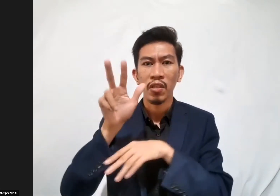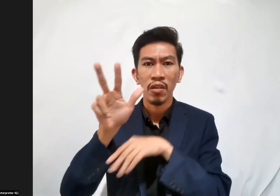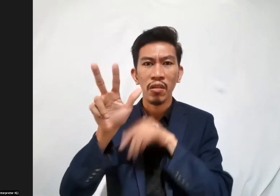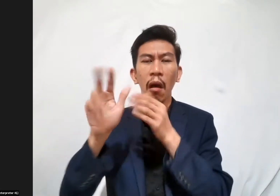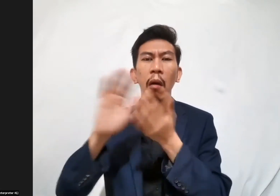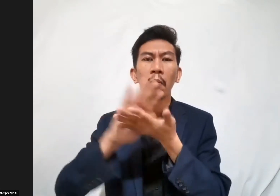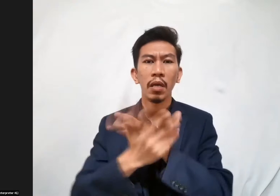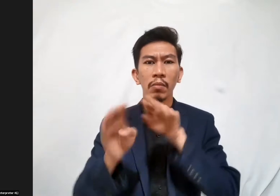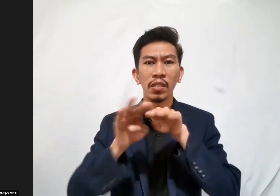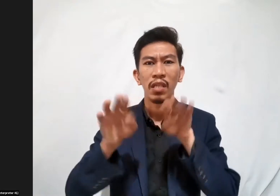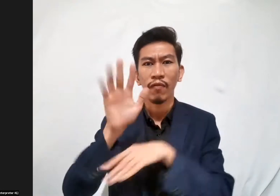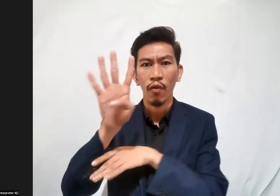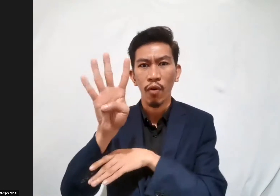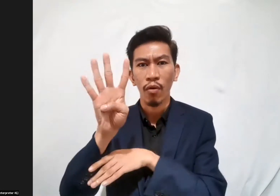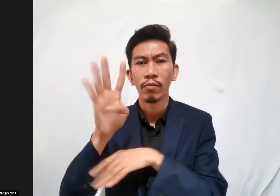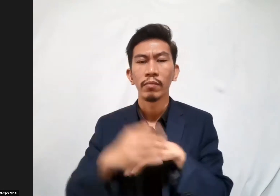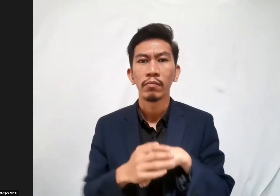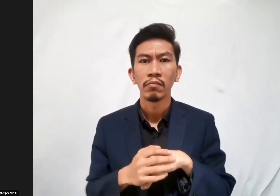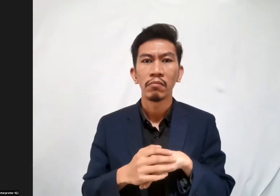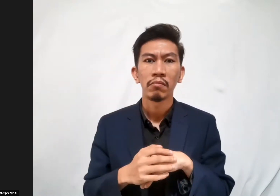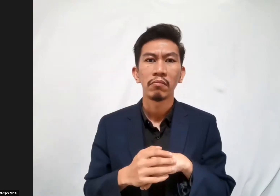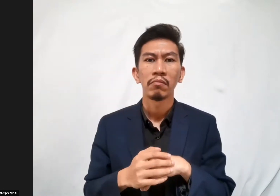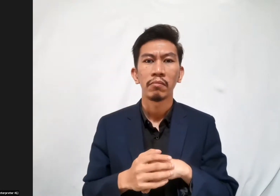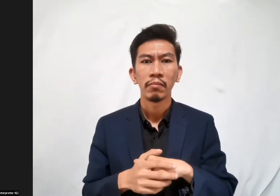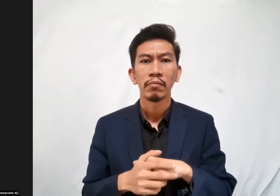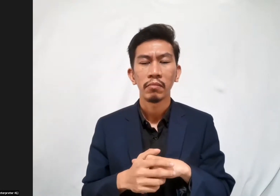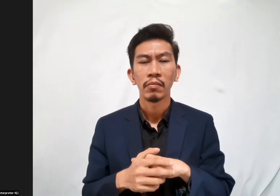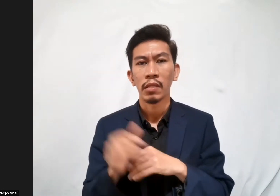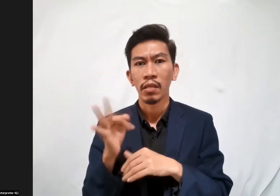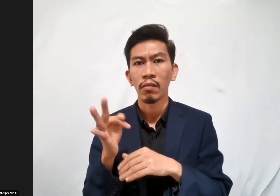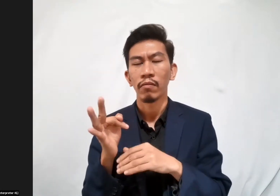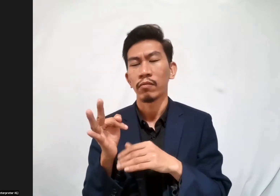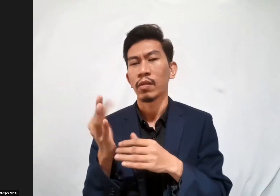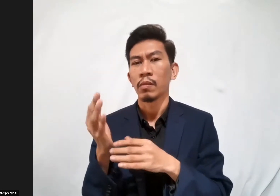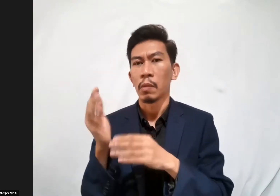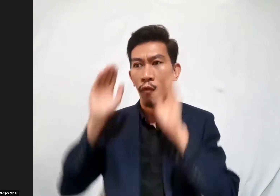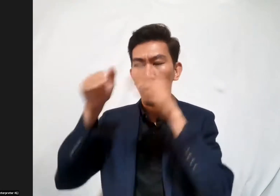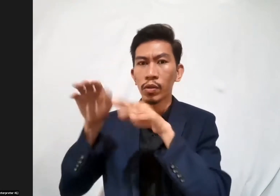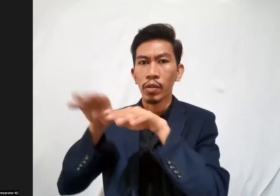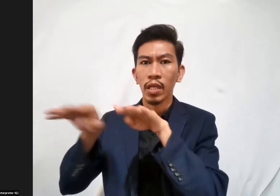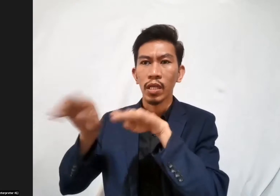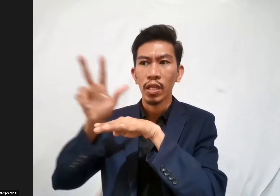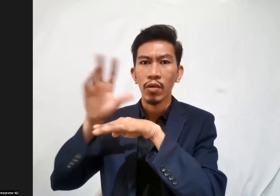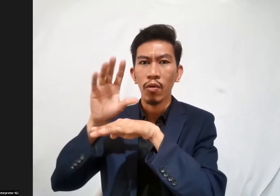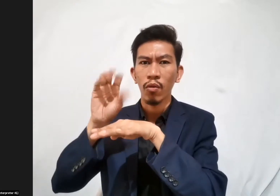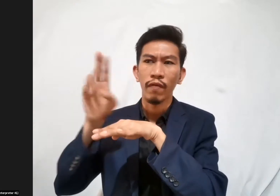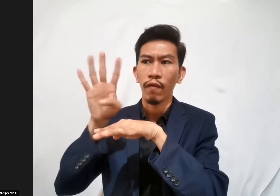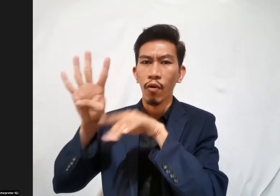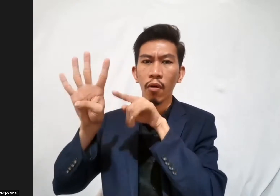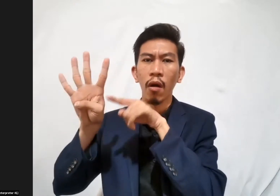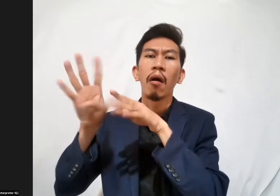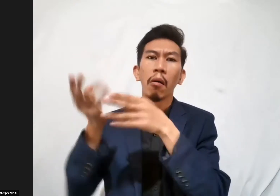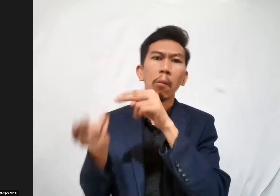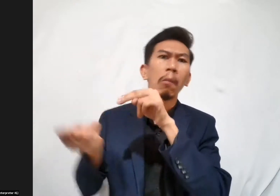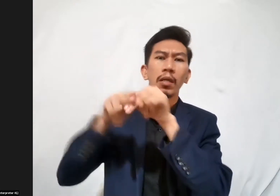disease. Now, if we focus on the stage 3 to 4, then the mortality would have gone up significantly. It's